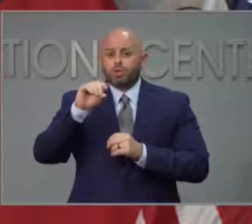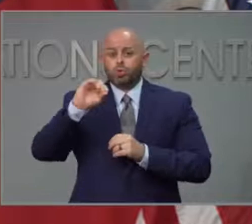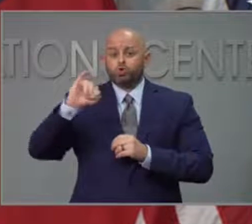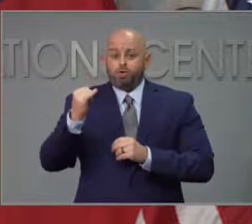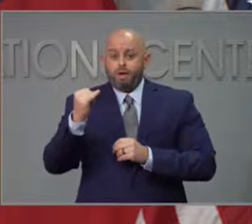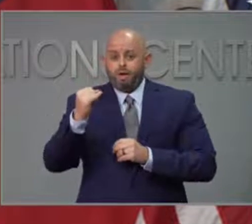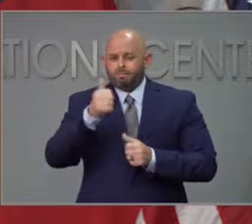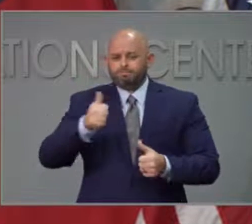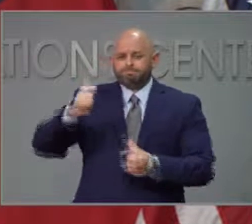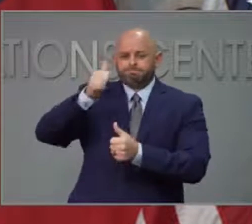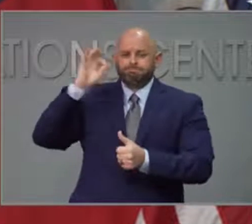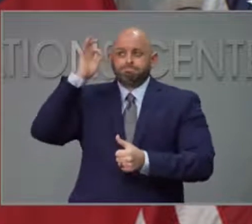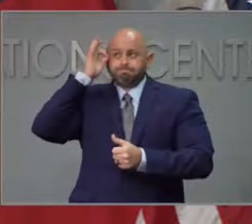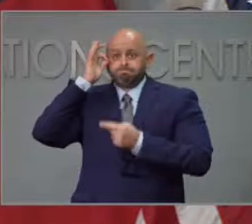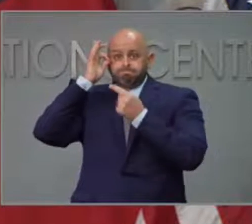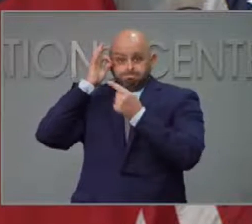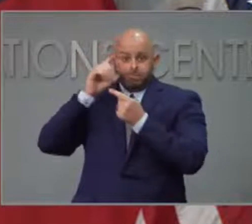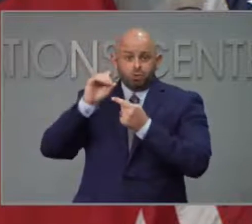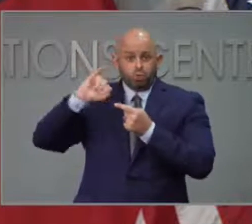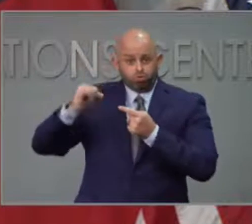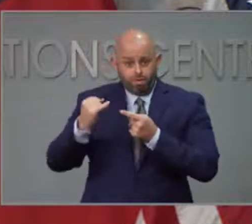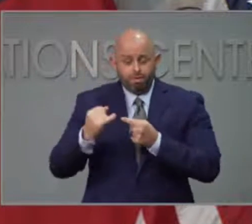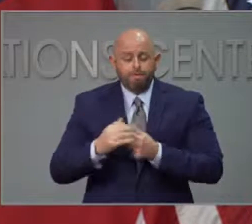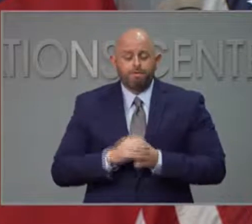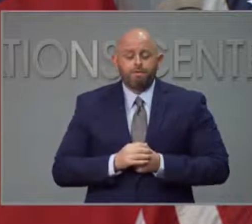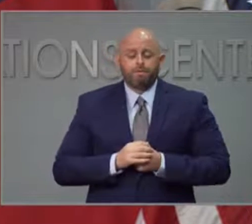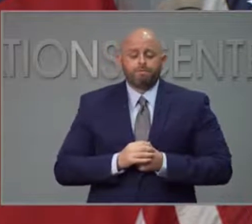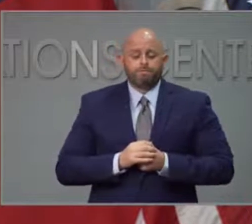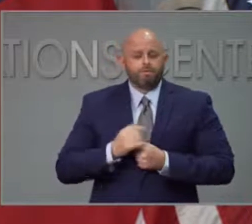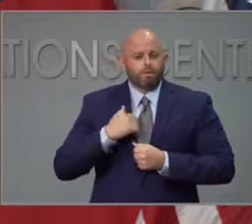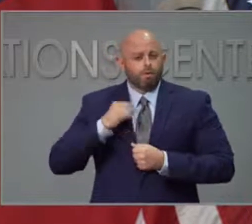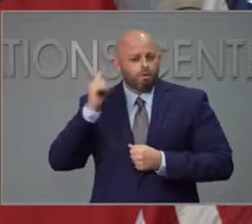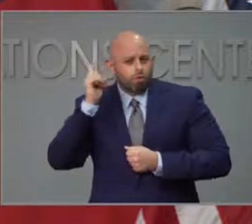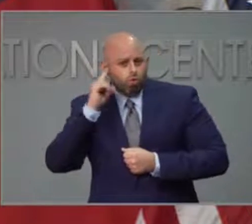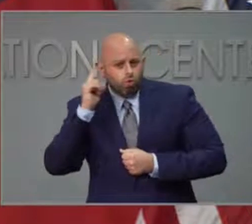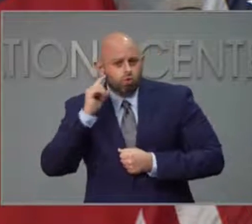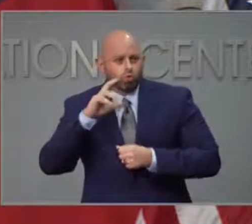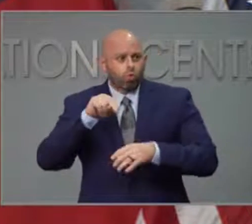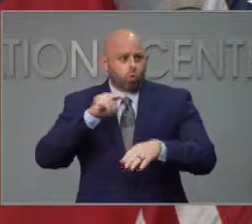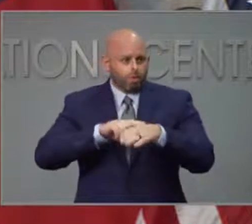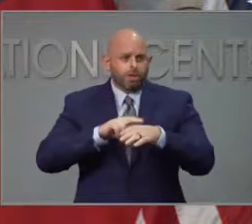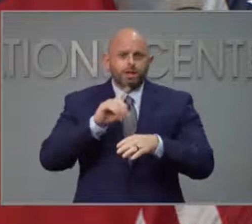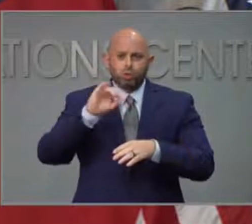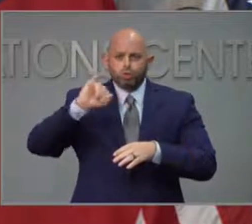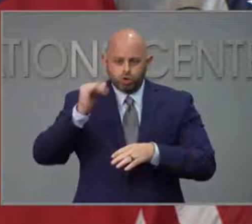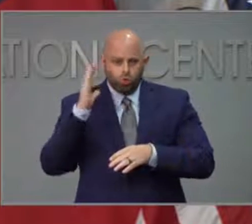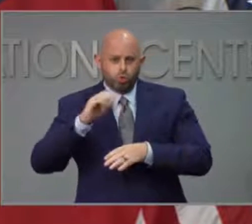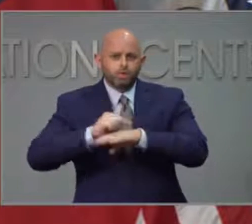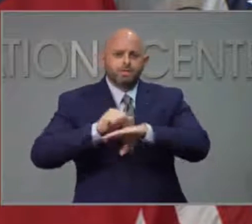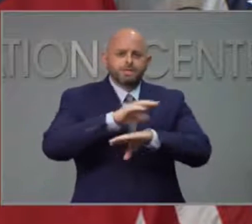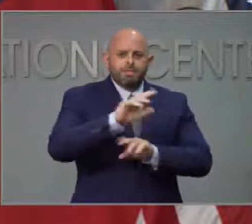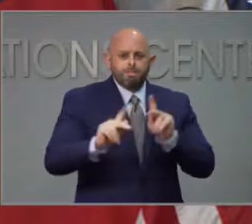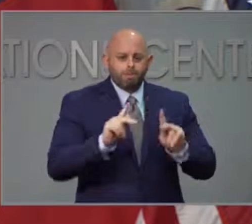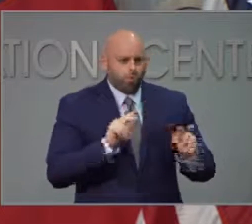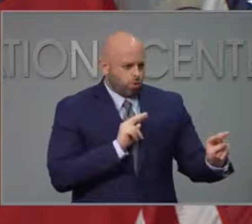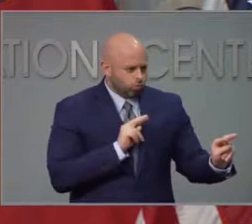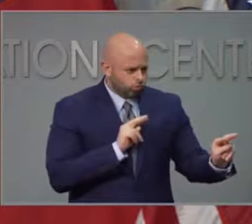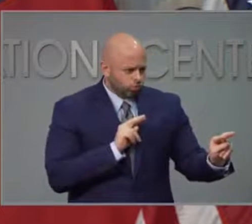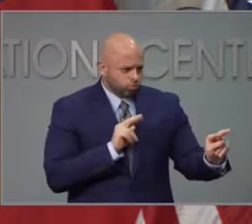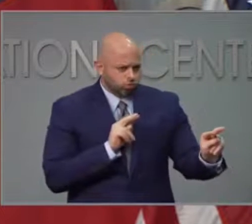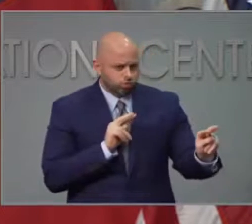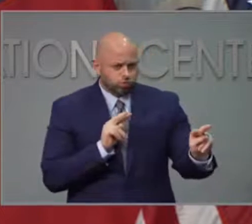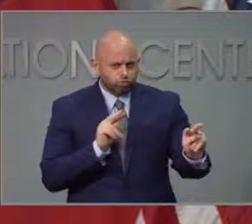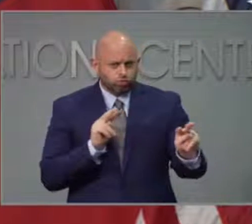that it's standard operating procedure for the federal Justice Department to send monitors, but